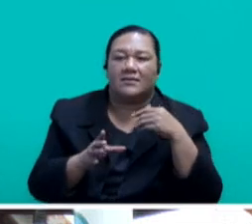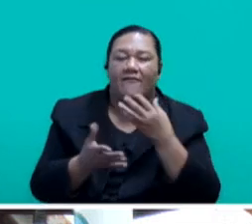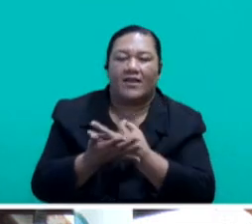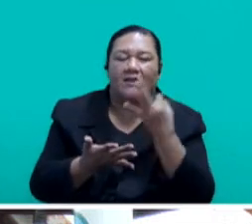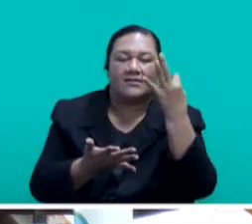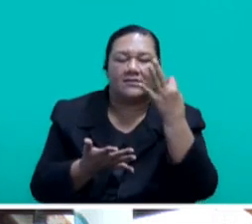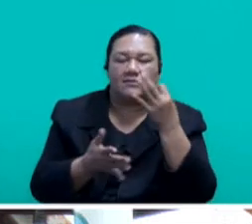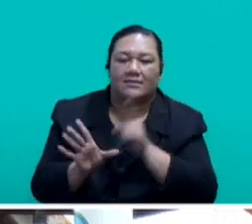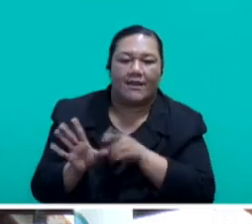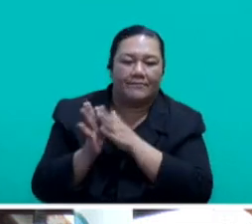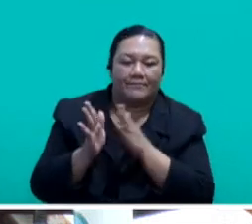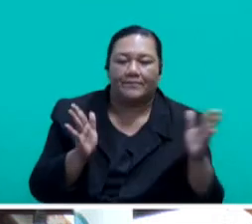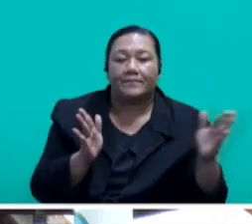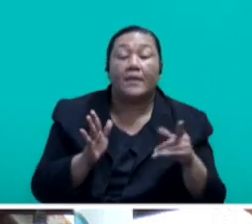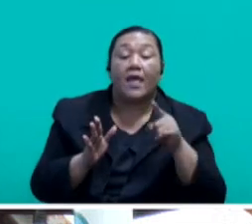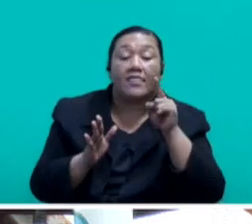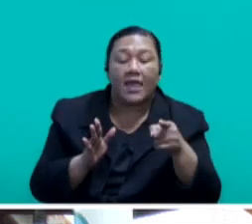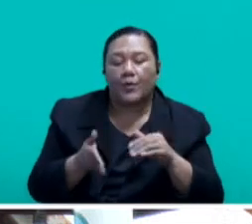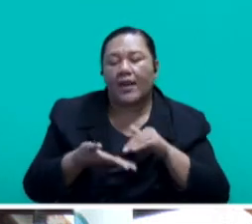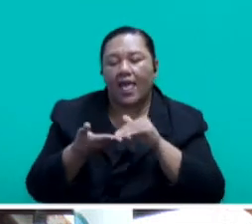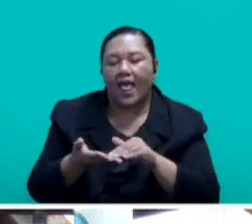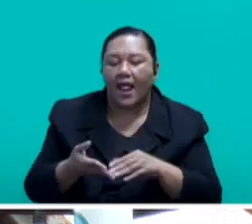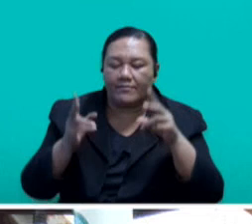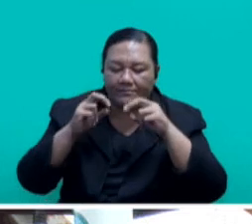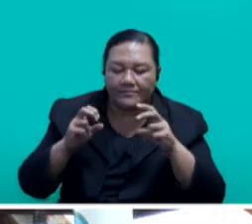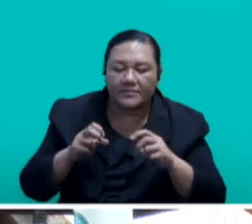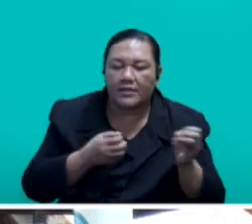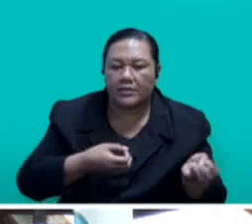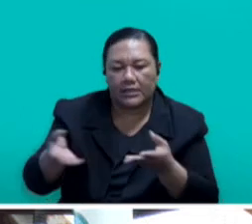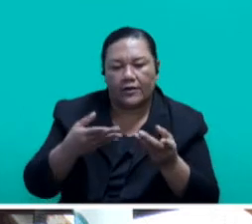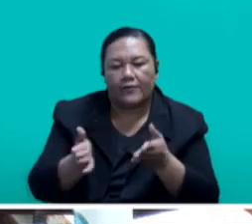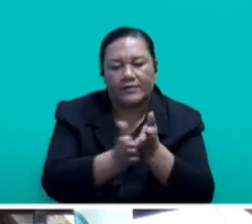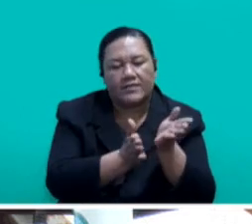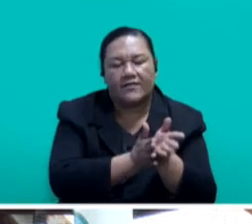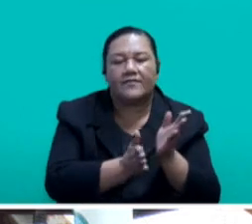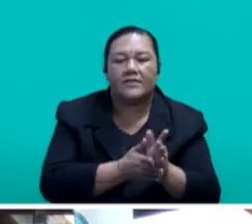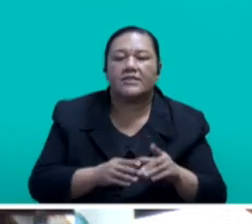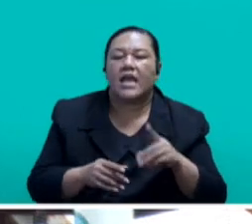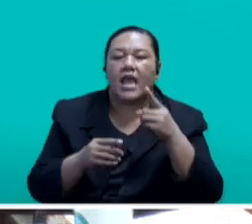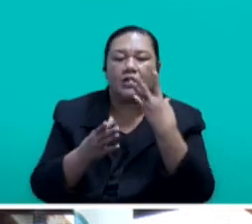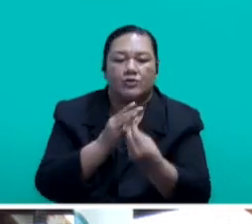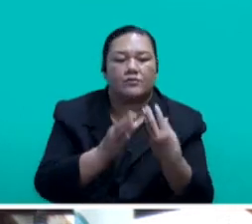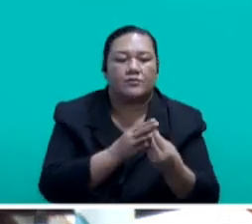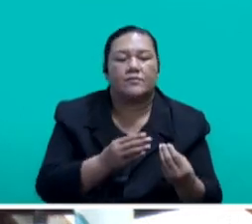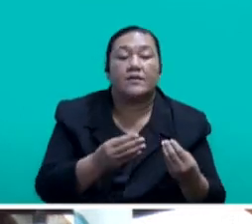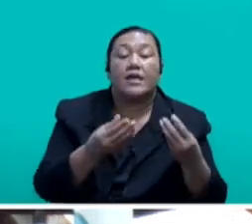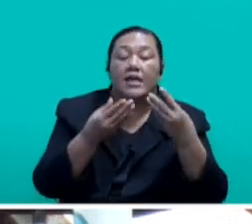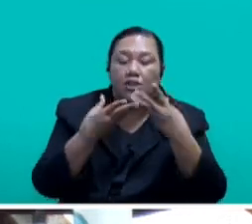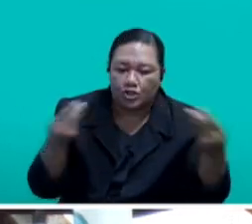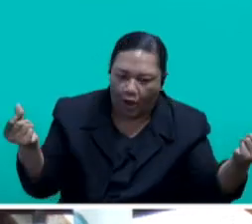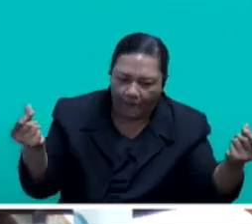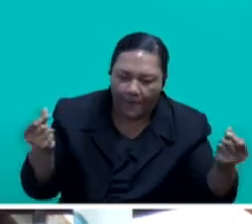approach, delivering, finding new solutions to existing challenges faced by the Ministry. With